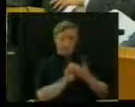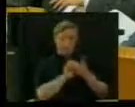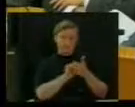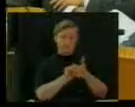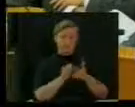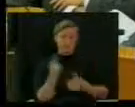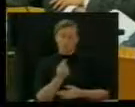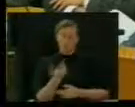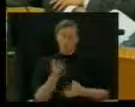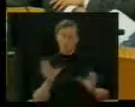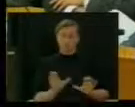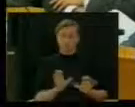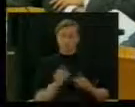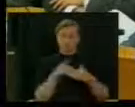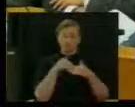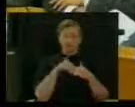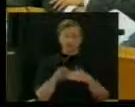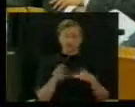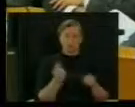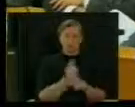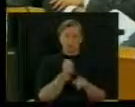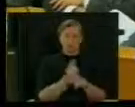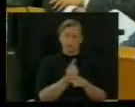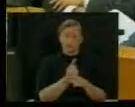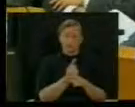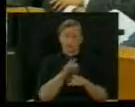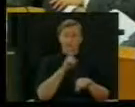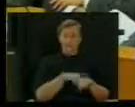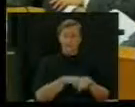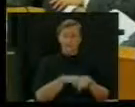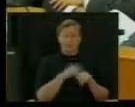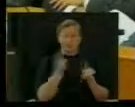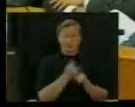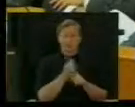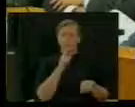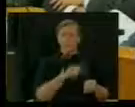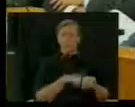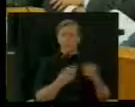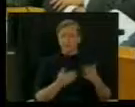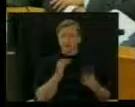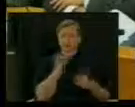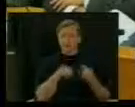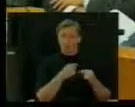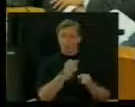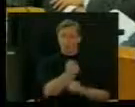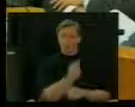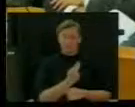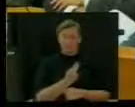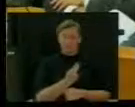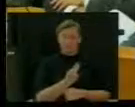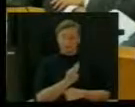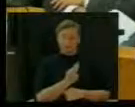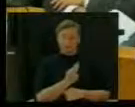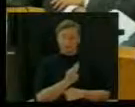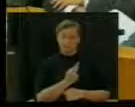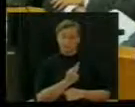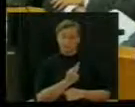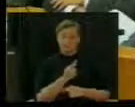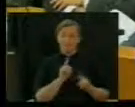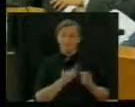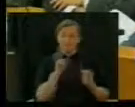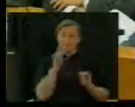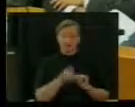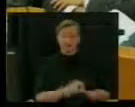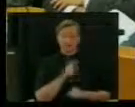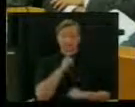started writing checks just like this, is my understanding from what we've seen. And all we're doing is saying it's appropriate time. Now, the